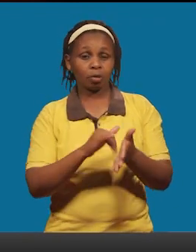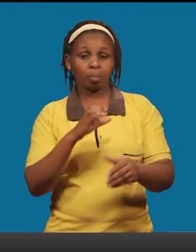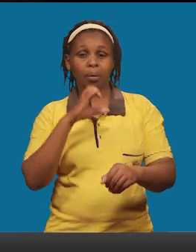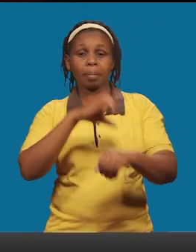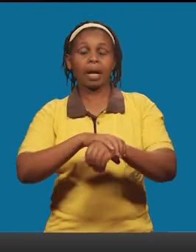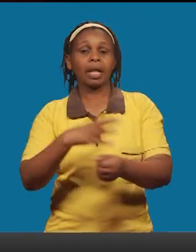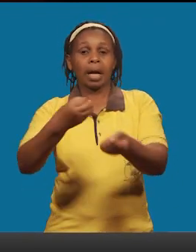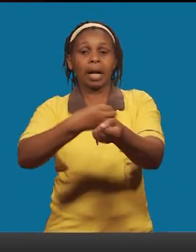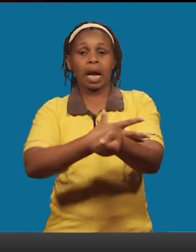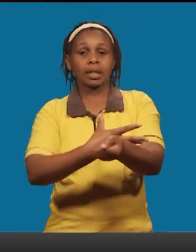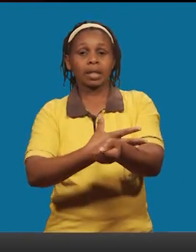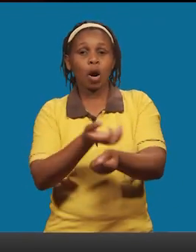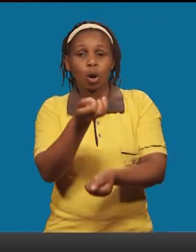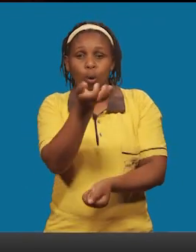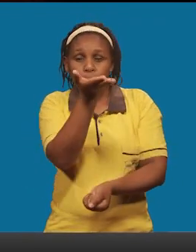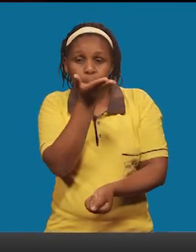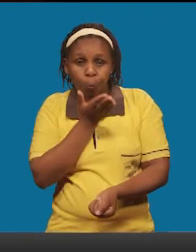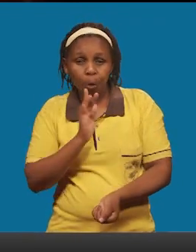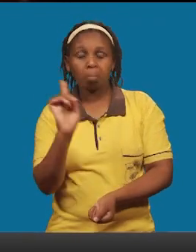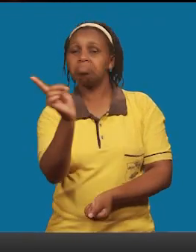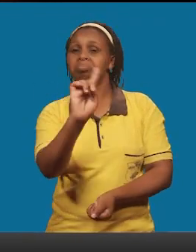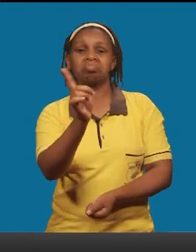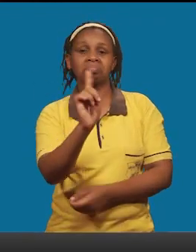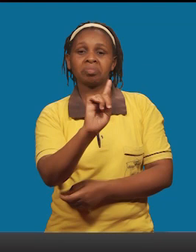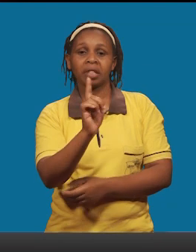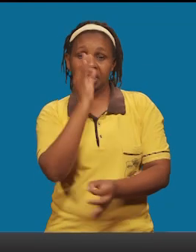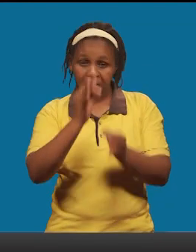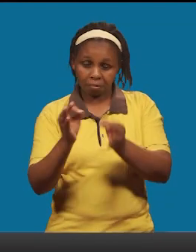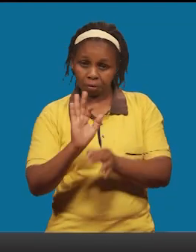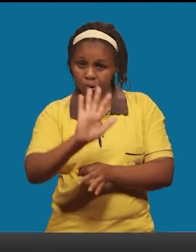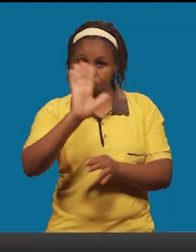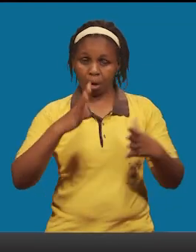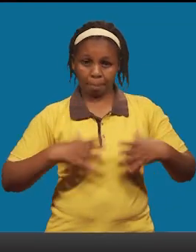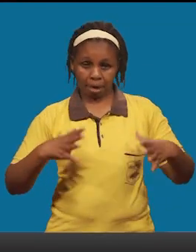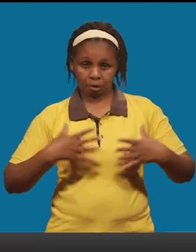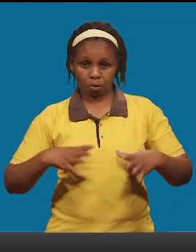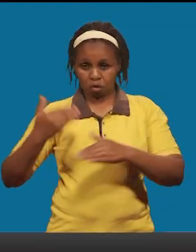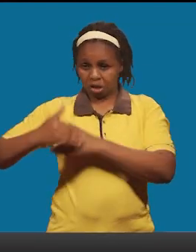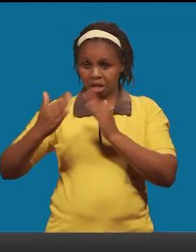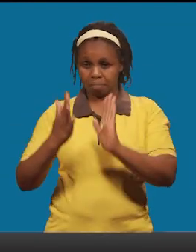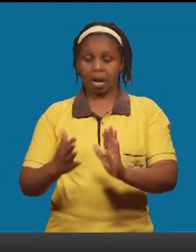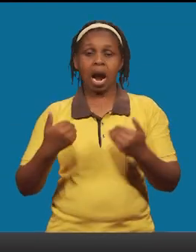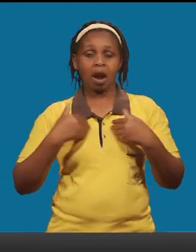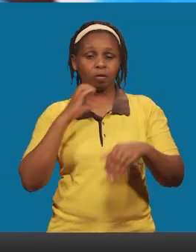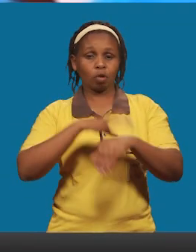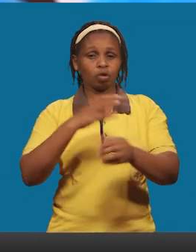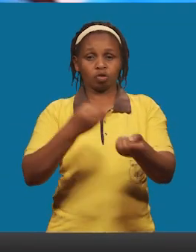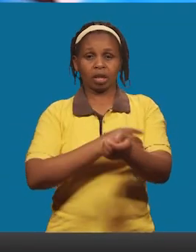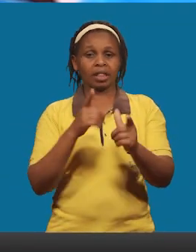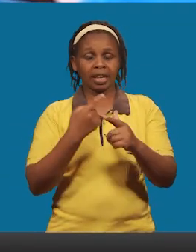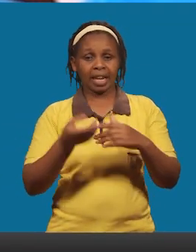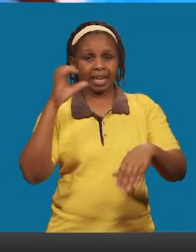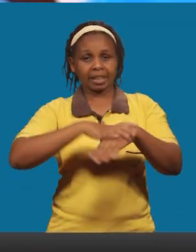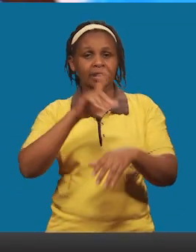kwamba wewe umepata kansa umerogwa. Kama kuna mwenzako amepata ugonjwa wa kansa, mwambie aende apate matibabu. He